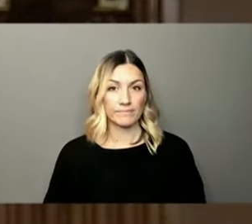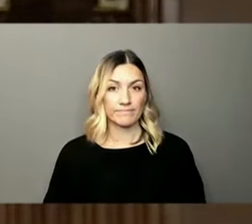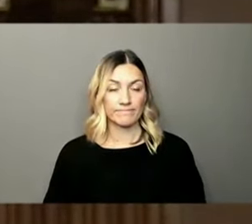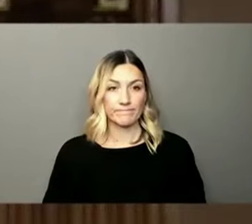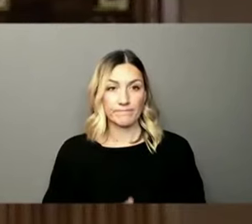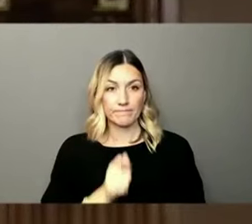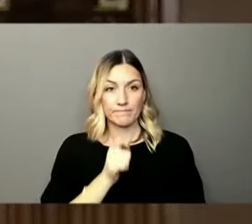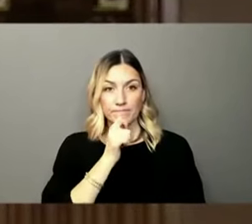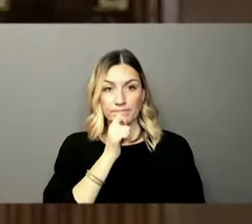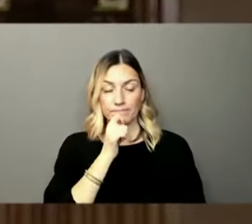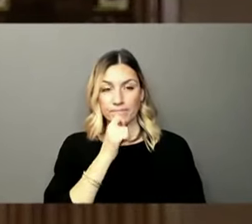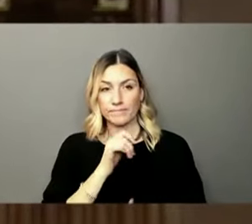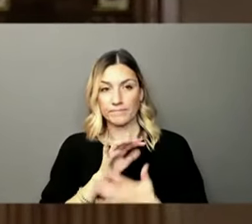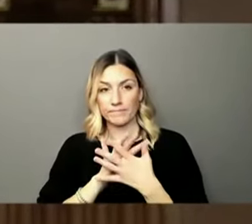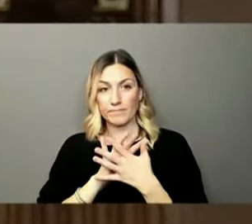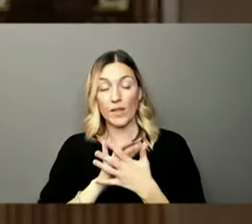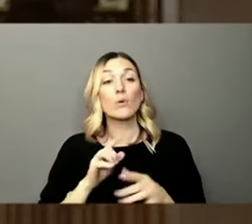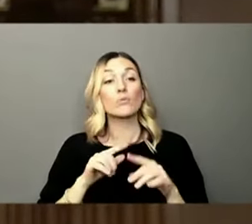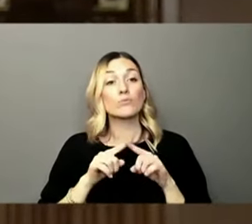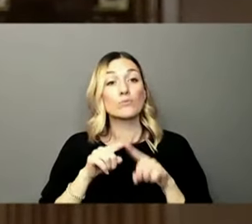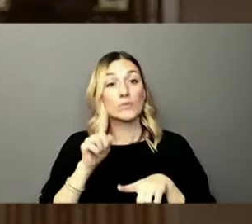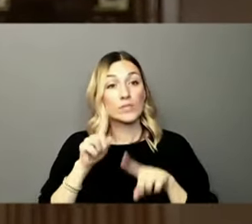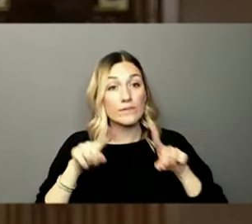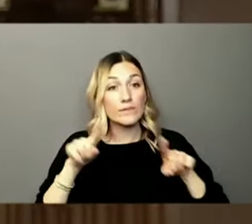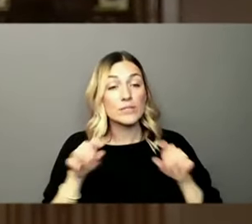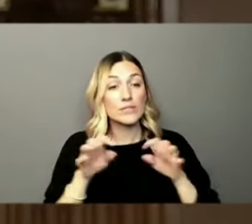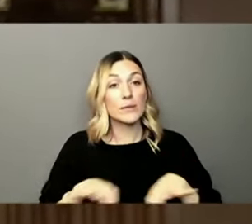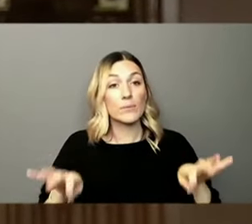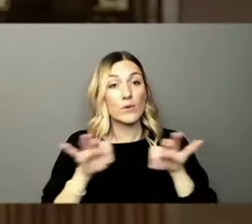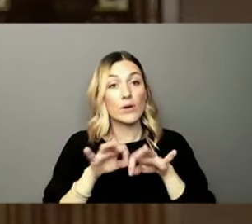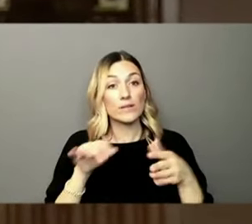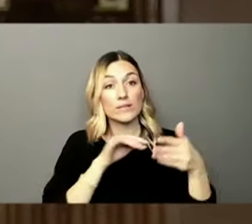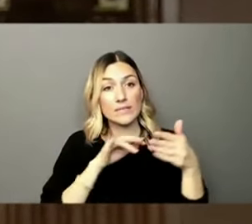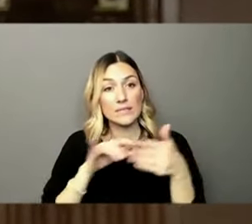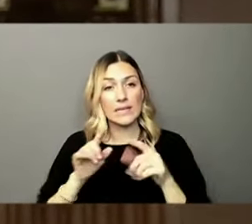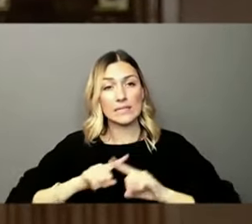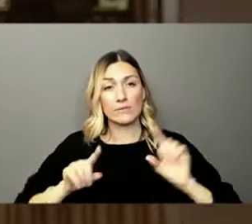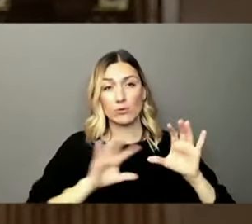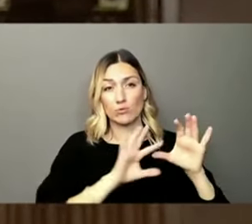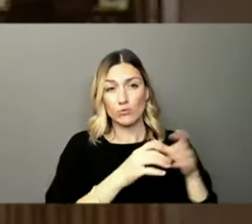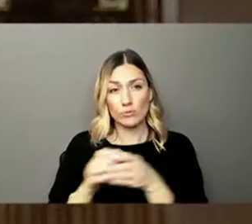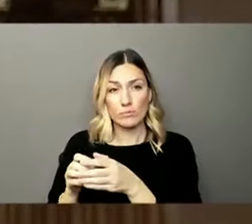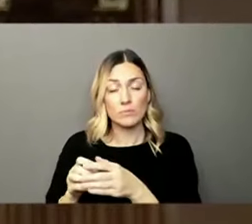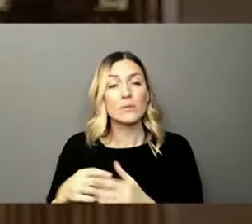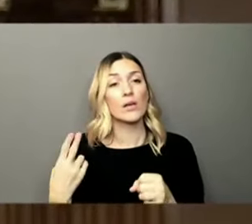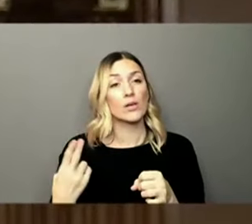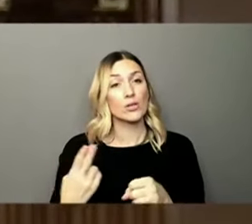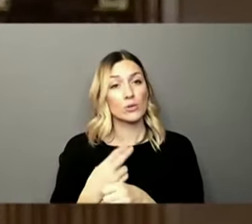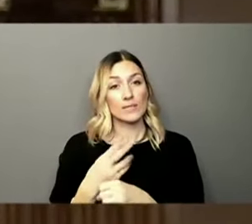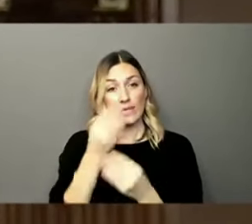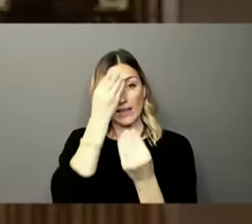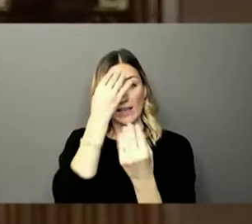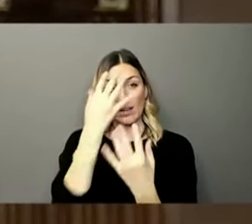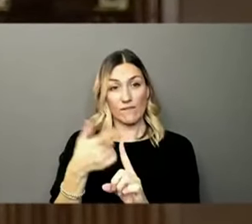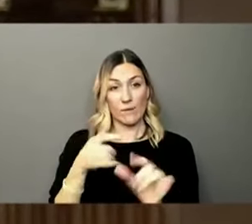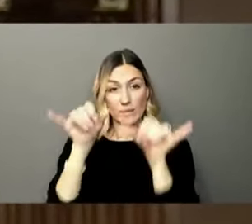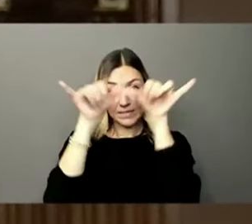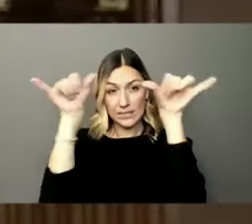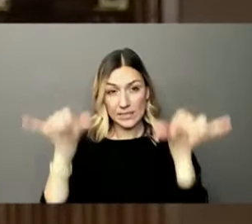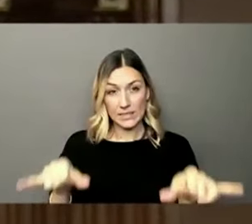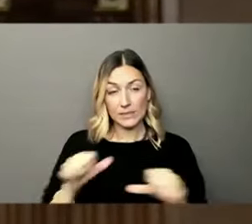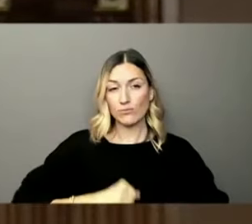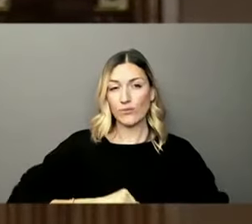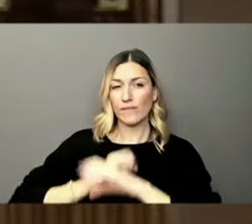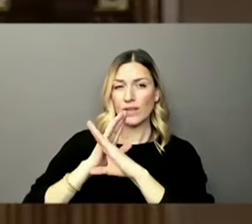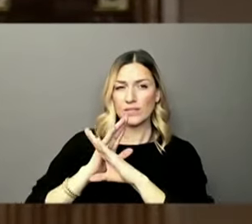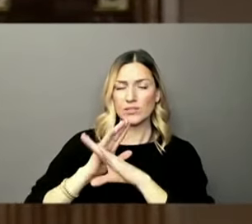this diversity is key to studying long COVID's impact across different groups. However, using data from these systems presents challenges like